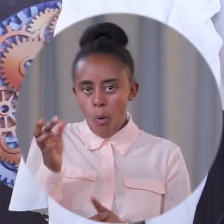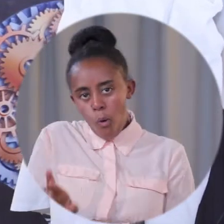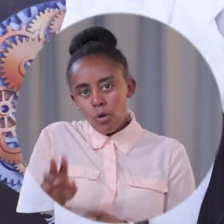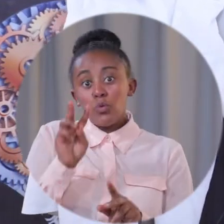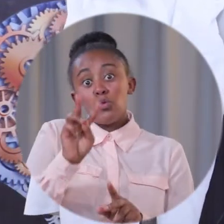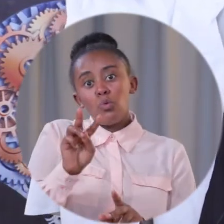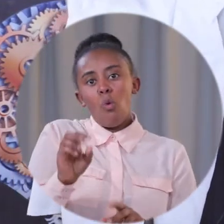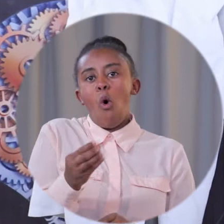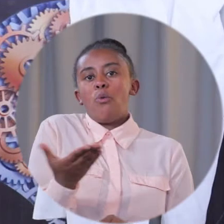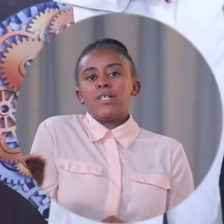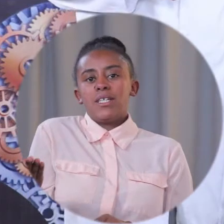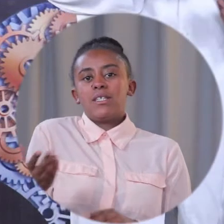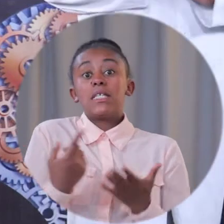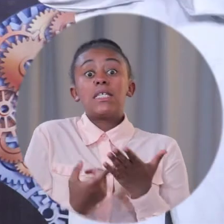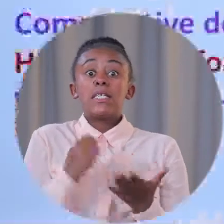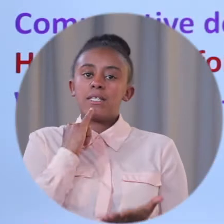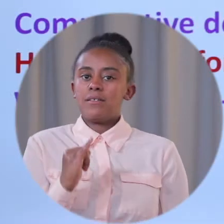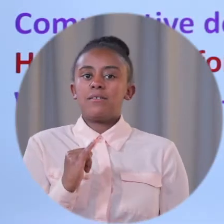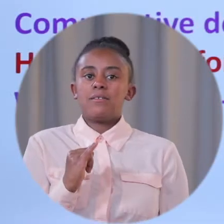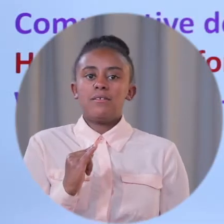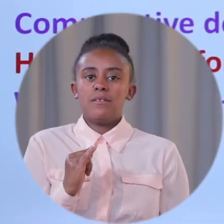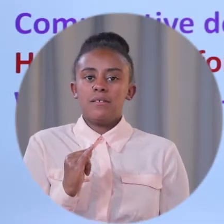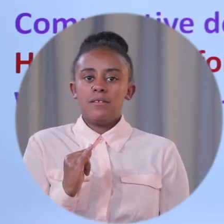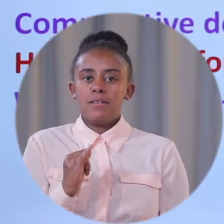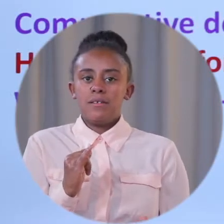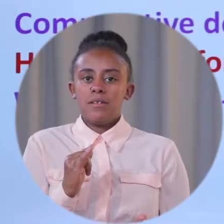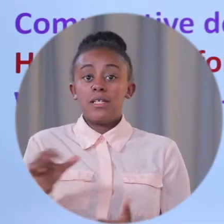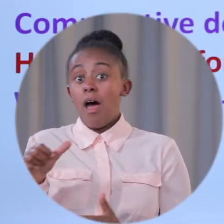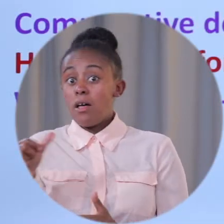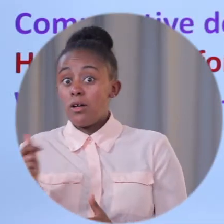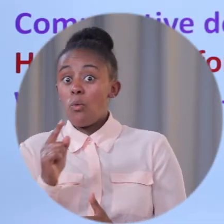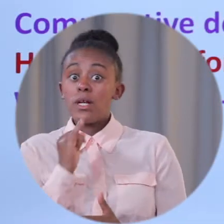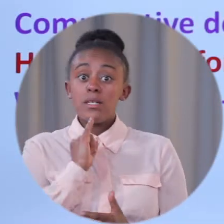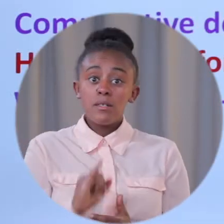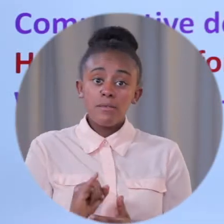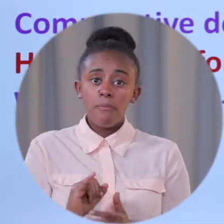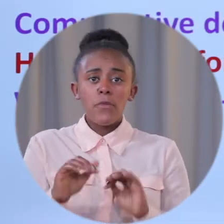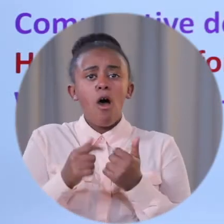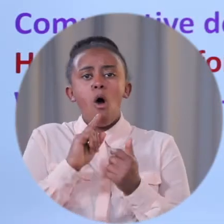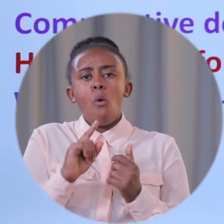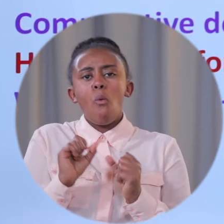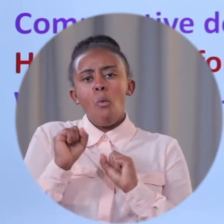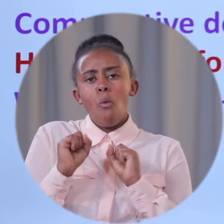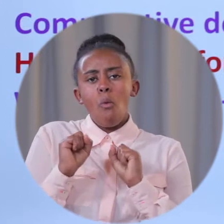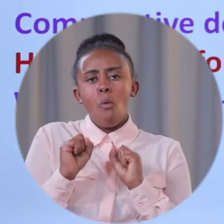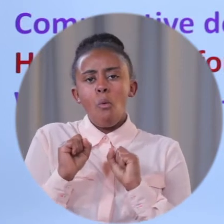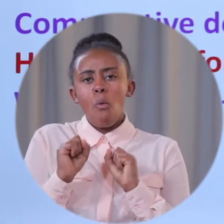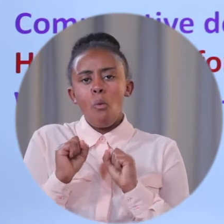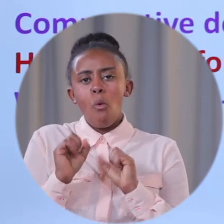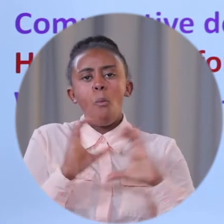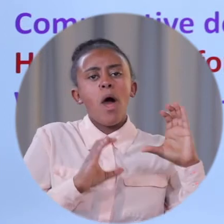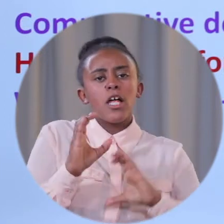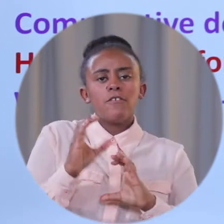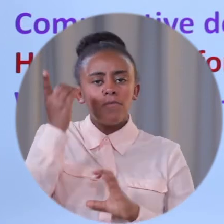two objects. This is. The other one is, how can we form comparative